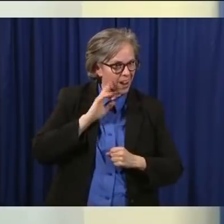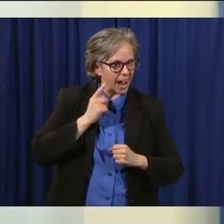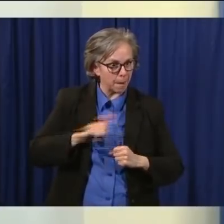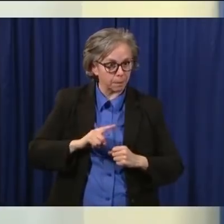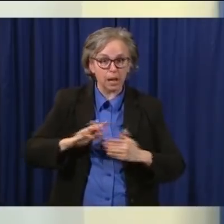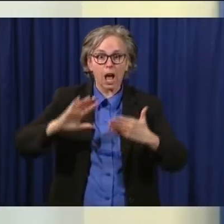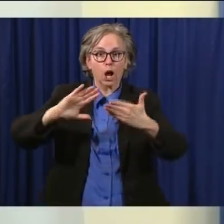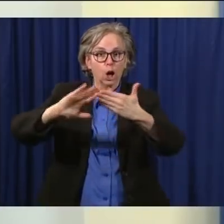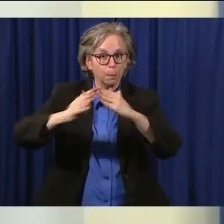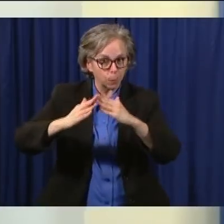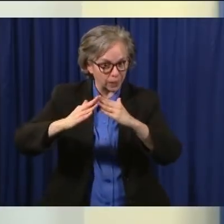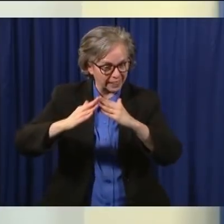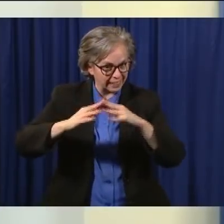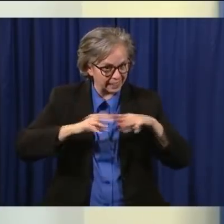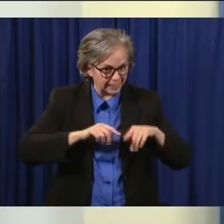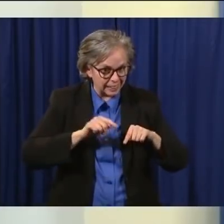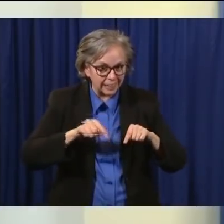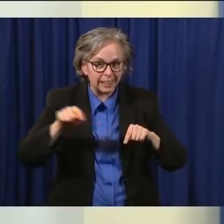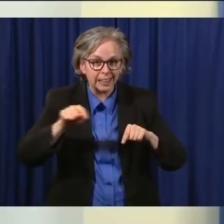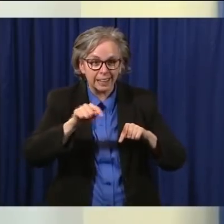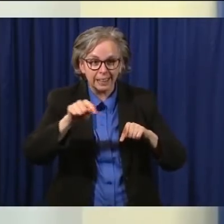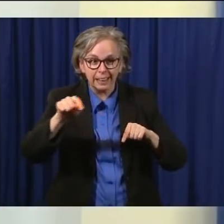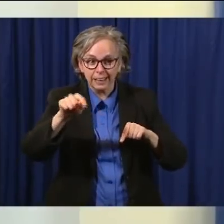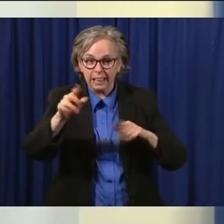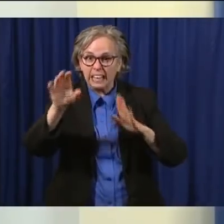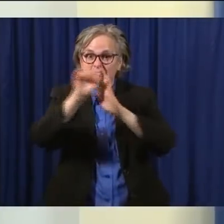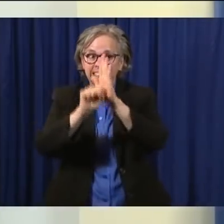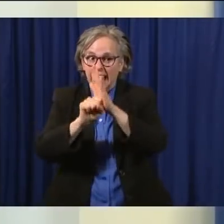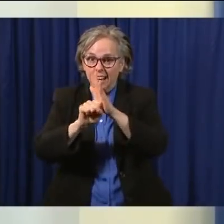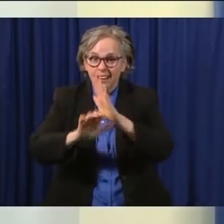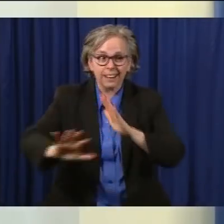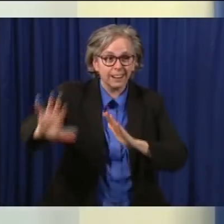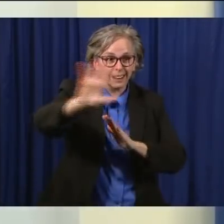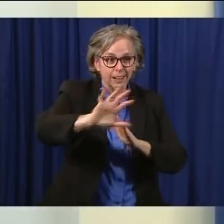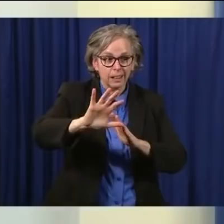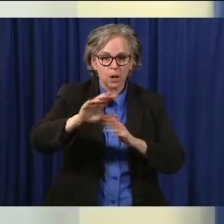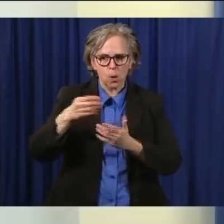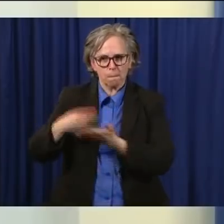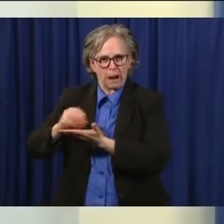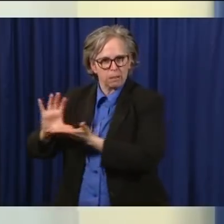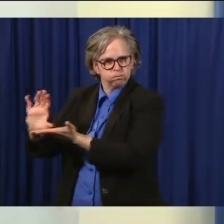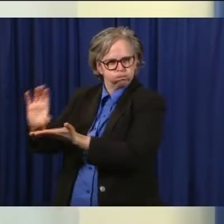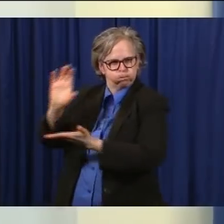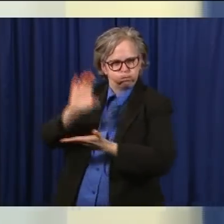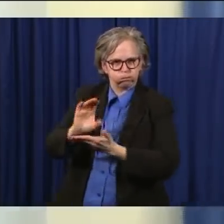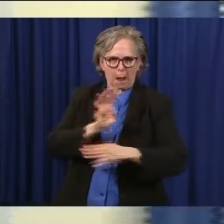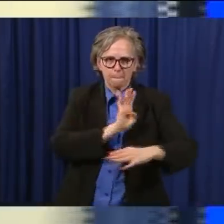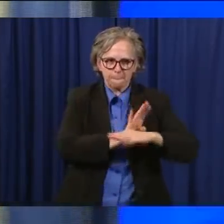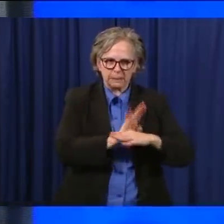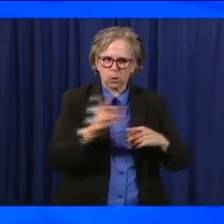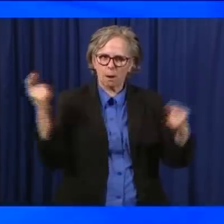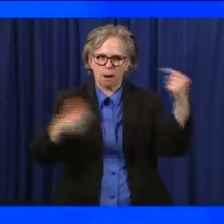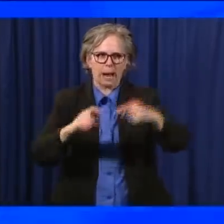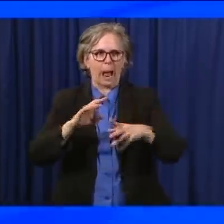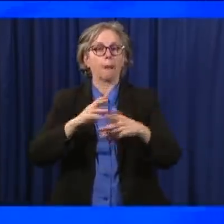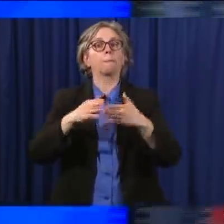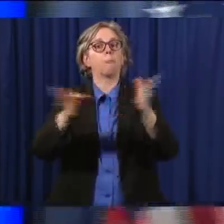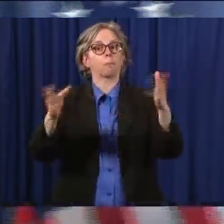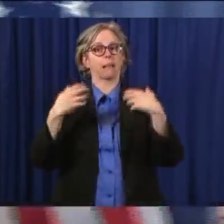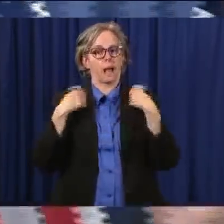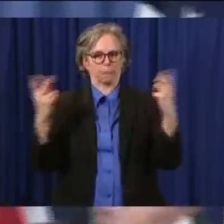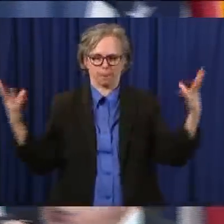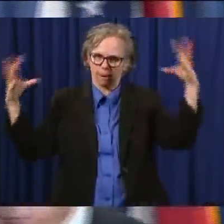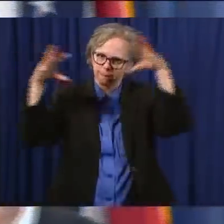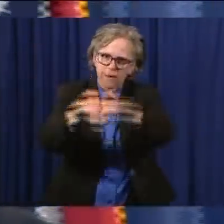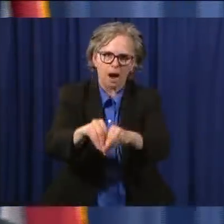communities and what they do. It will be philanthropies and businesses, and also what public health can do. Thank you. I'm looking at a line